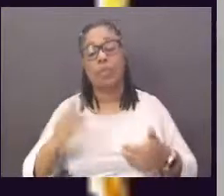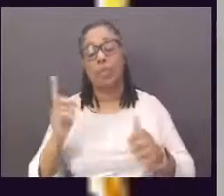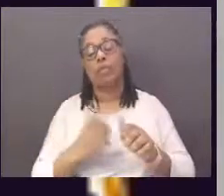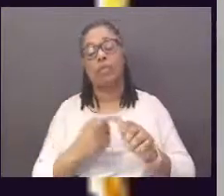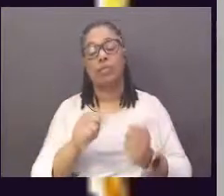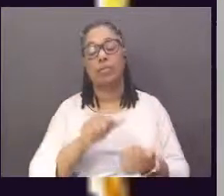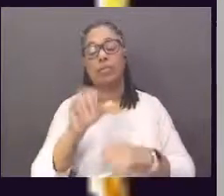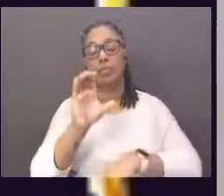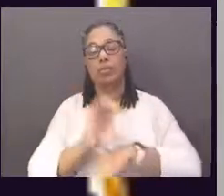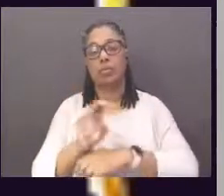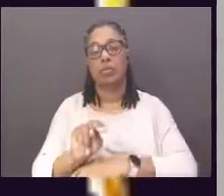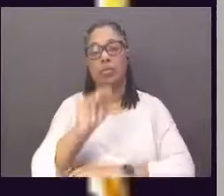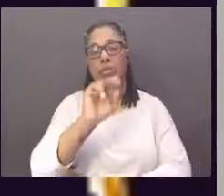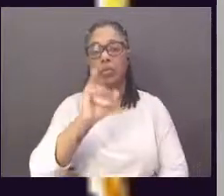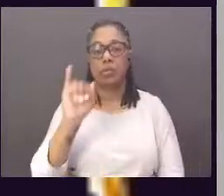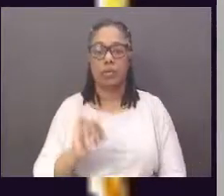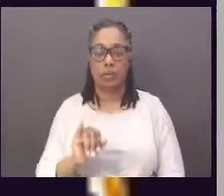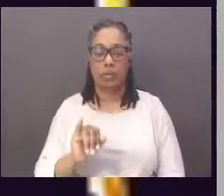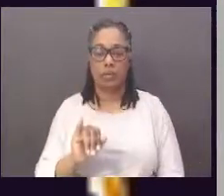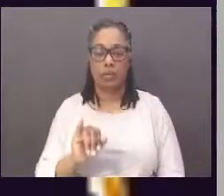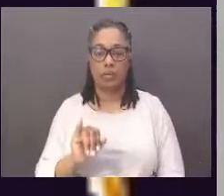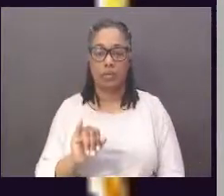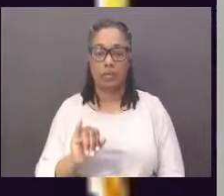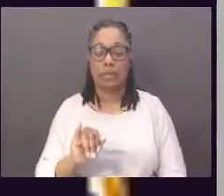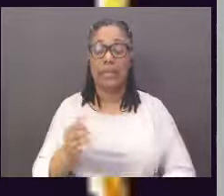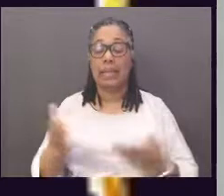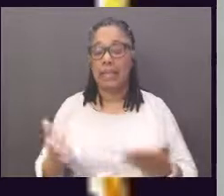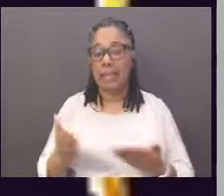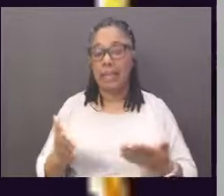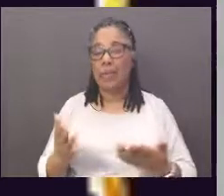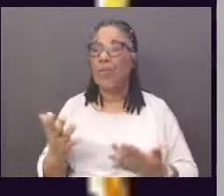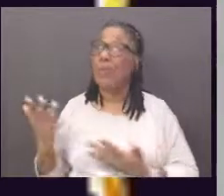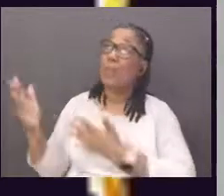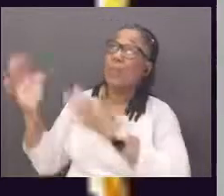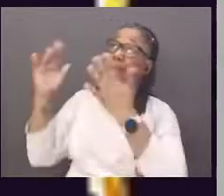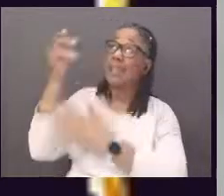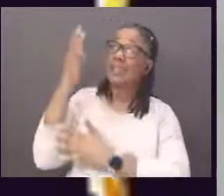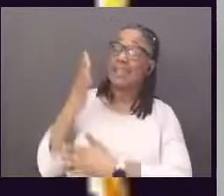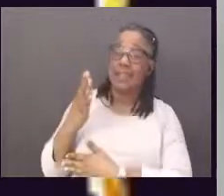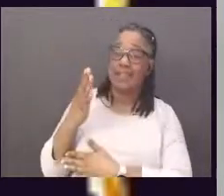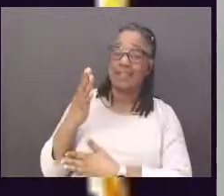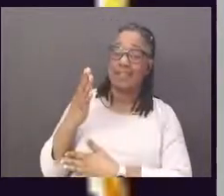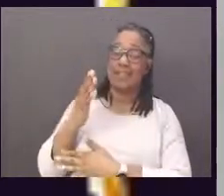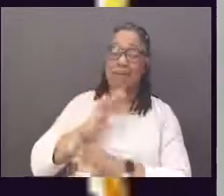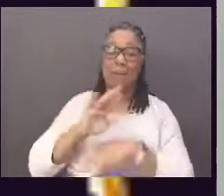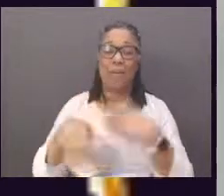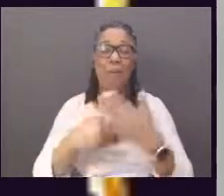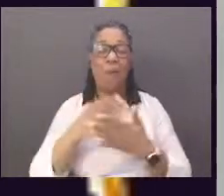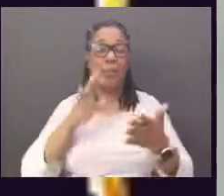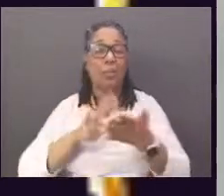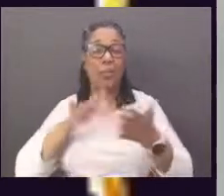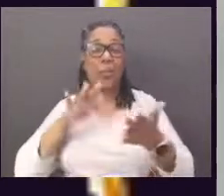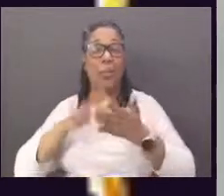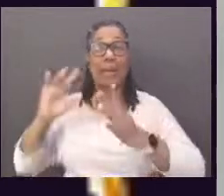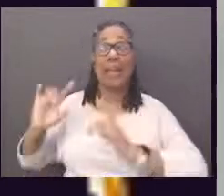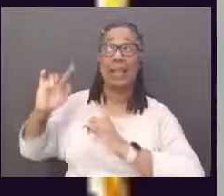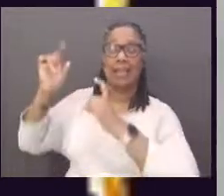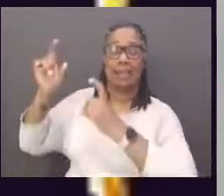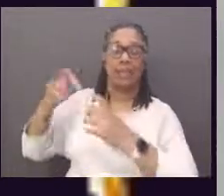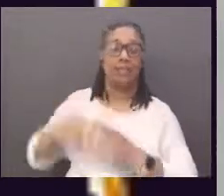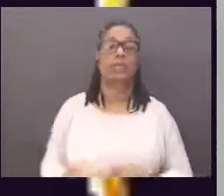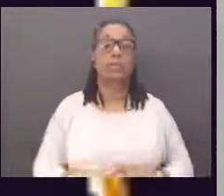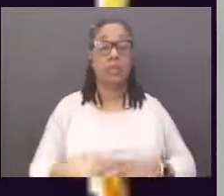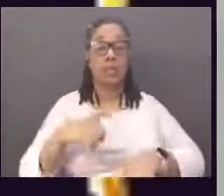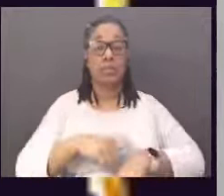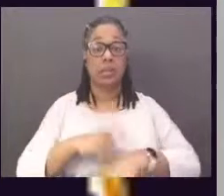North Indianapolis, where we give God all the praise and we give God all the glory. It's time to get started with our